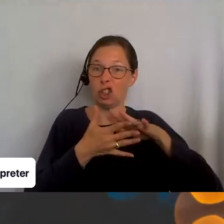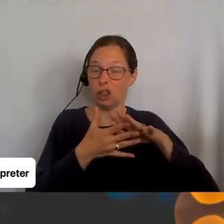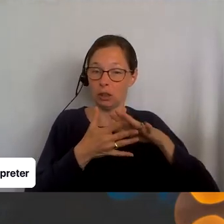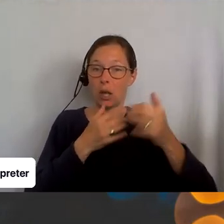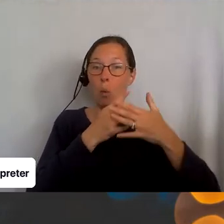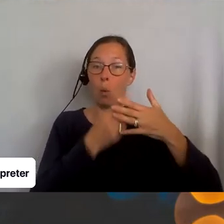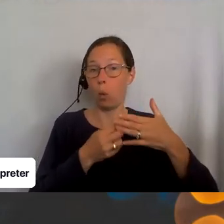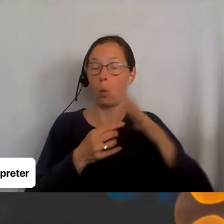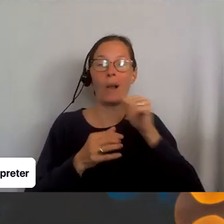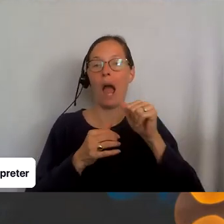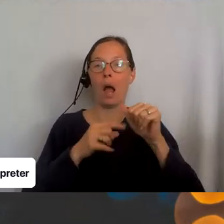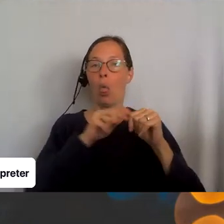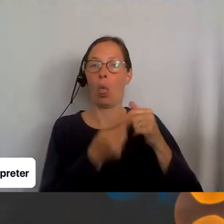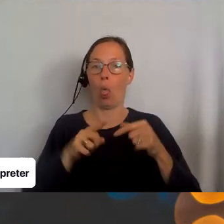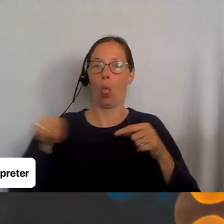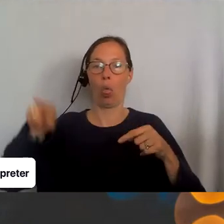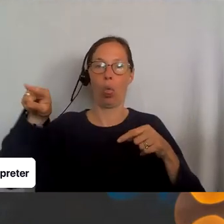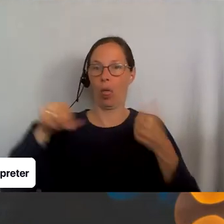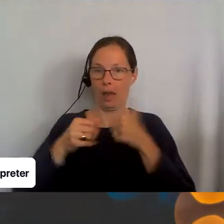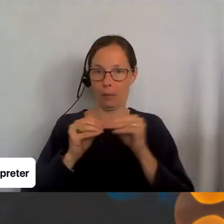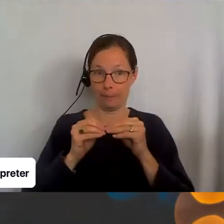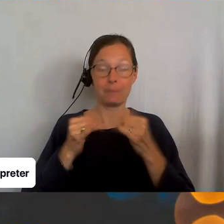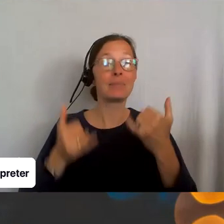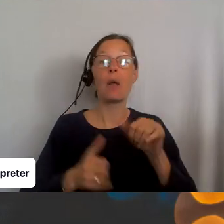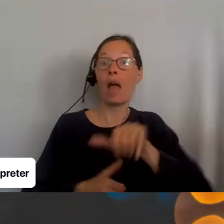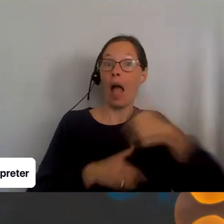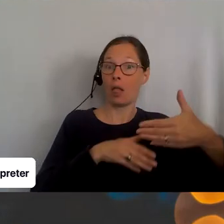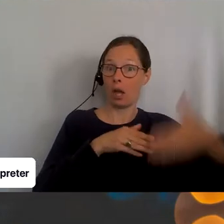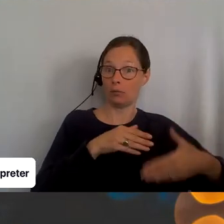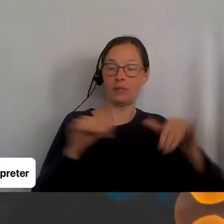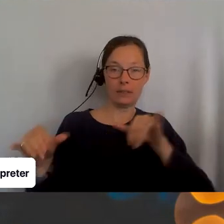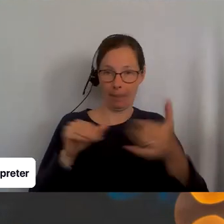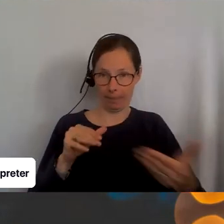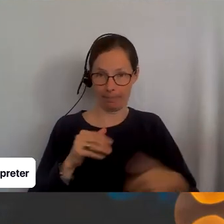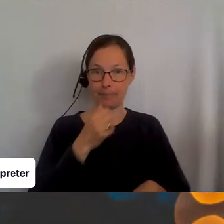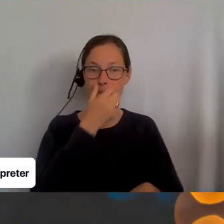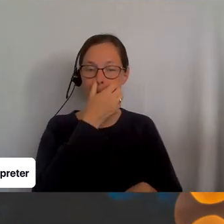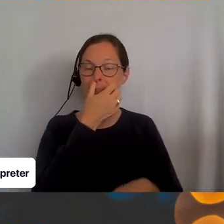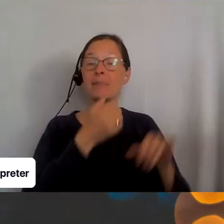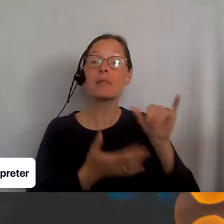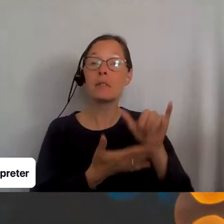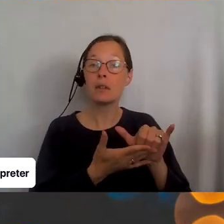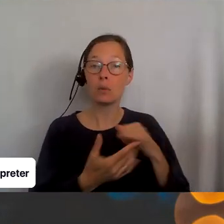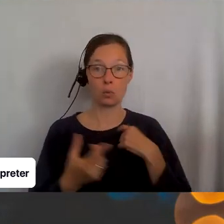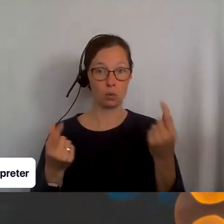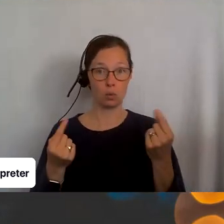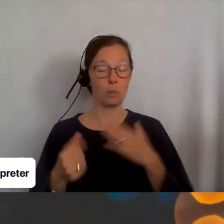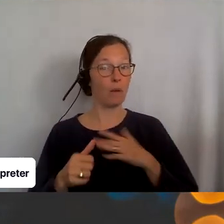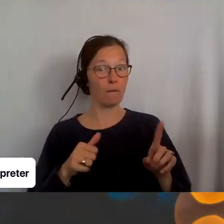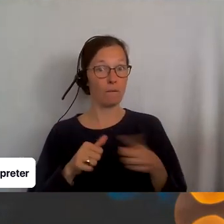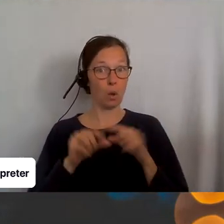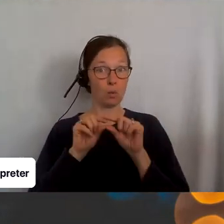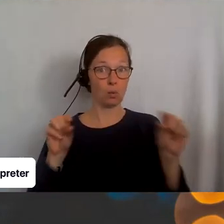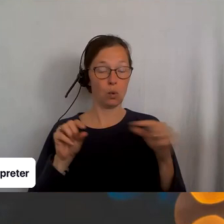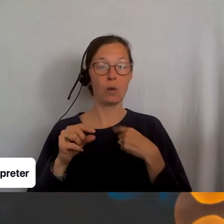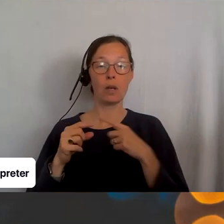And we're going to do the same thing with this end. This end, what I did is on my first row, I